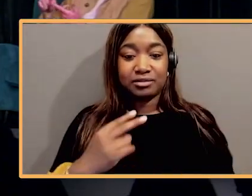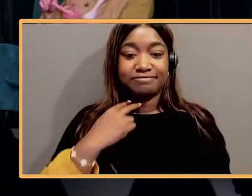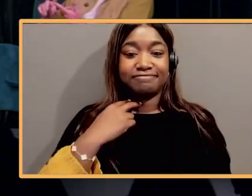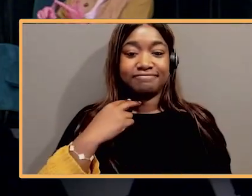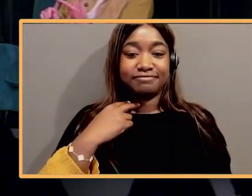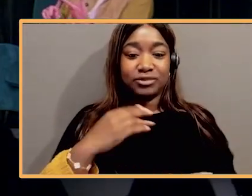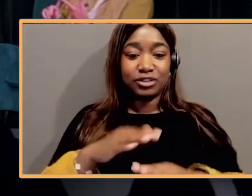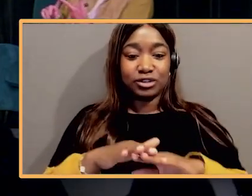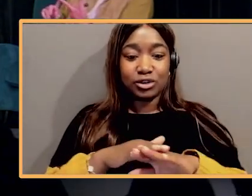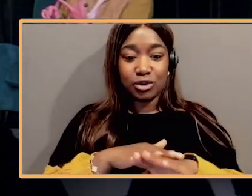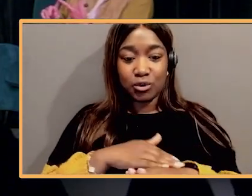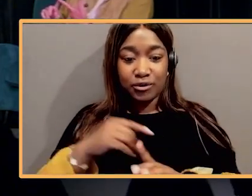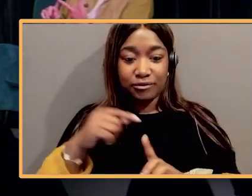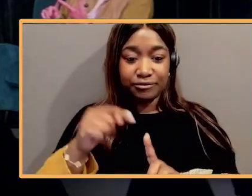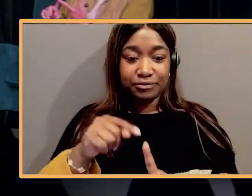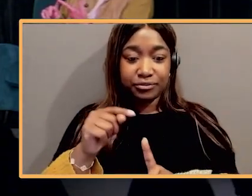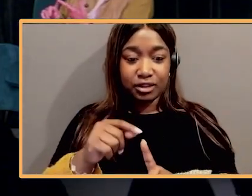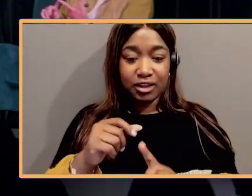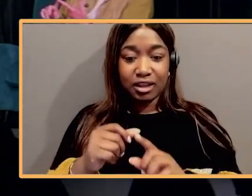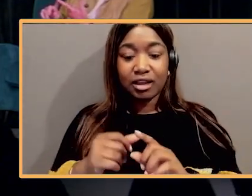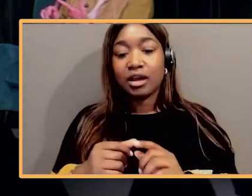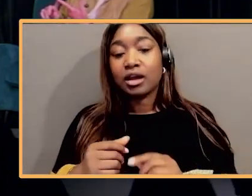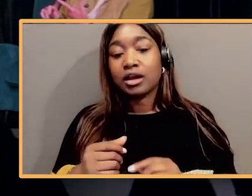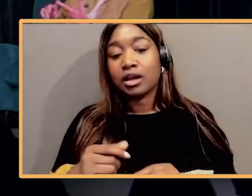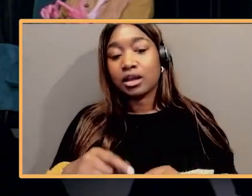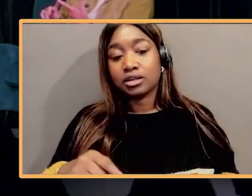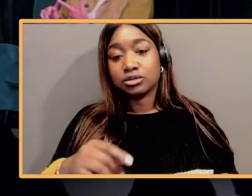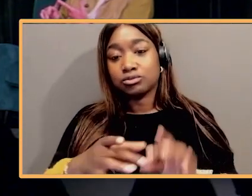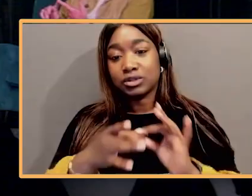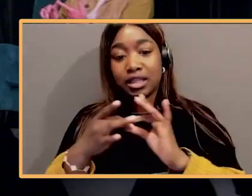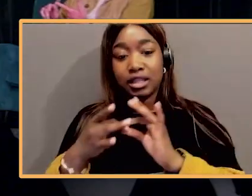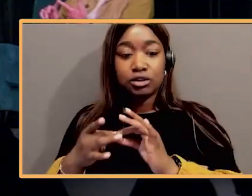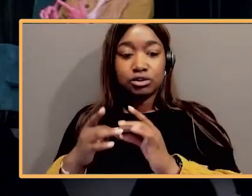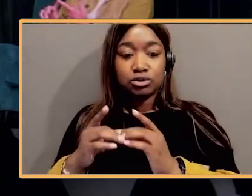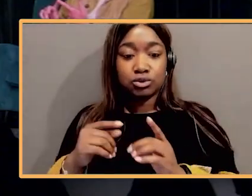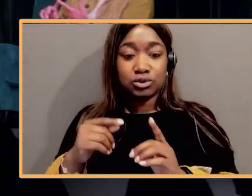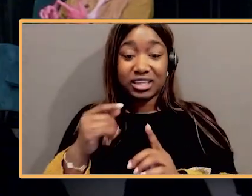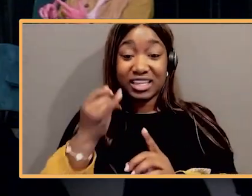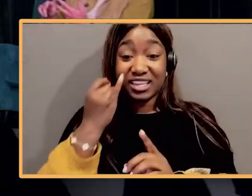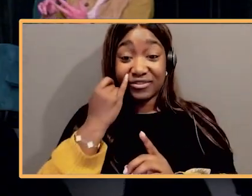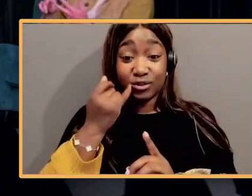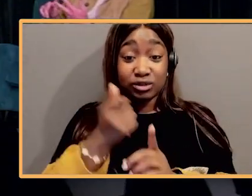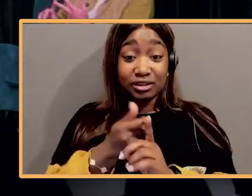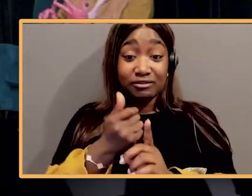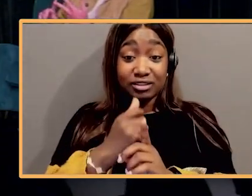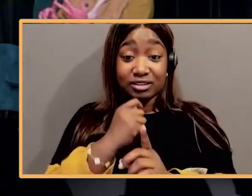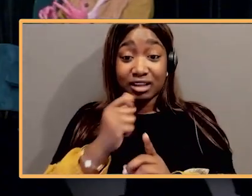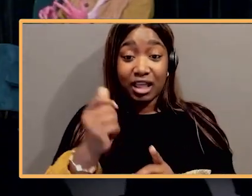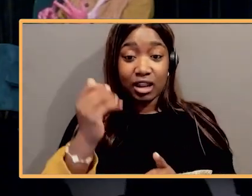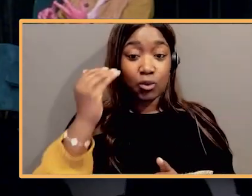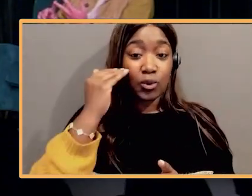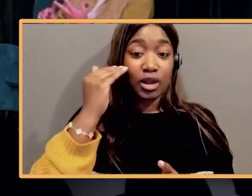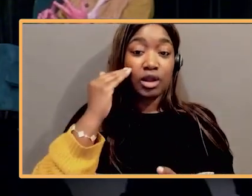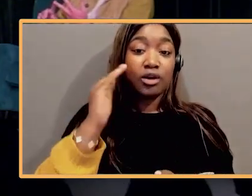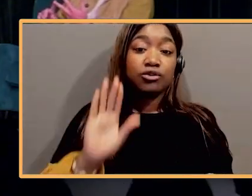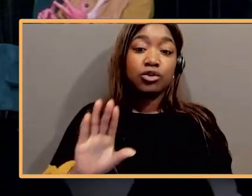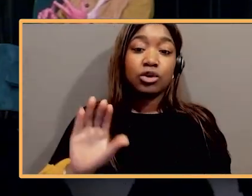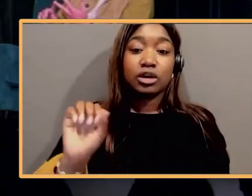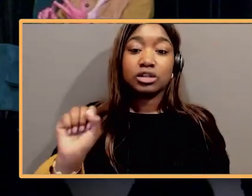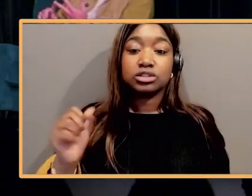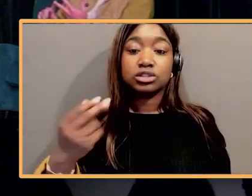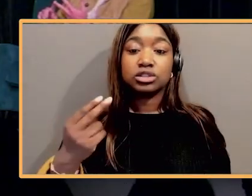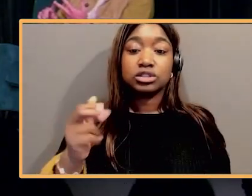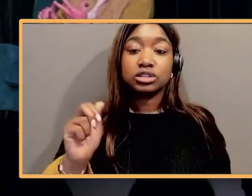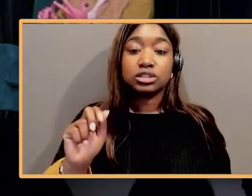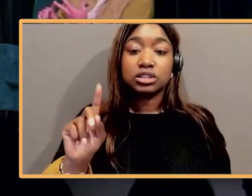if you are not, one, aware of your shadow and your trauma and your pain, and two, you're not actively